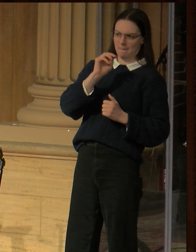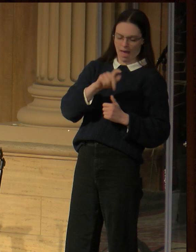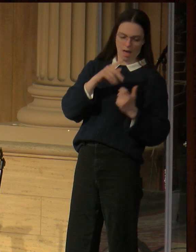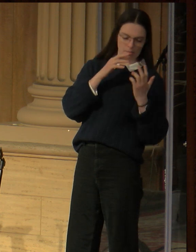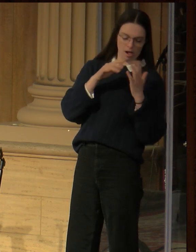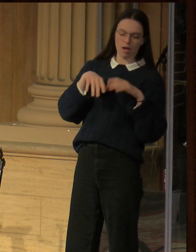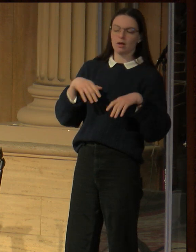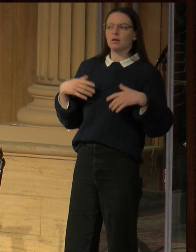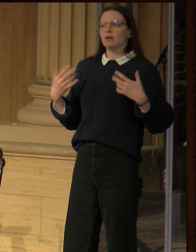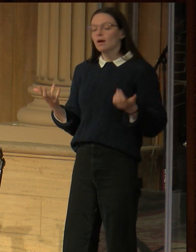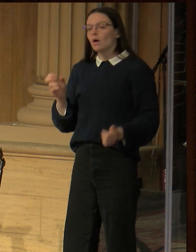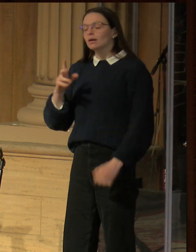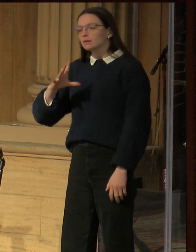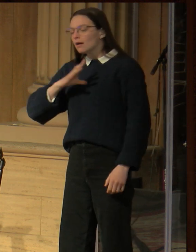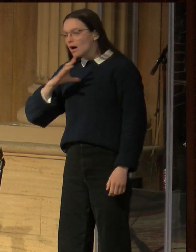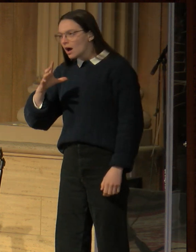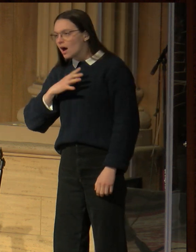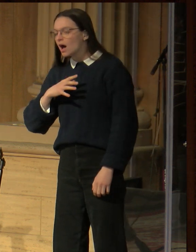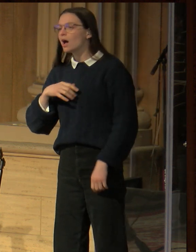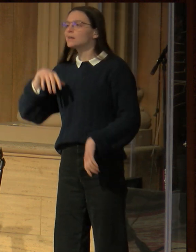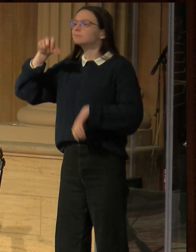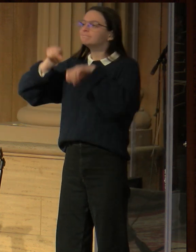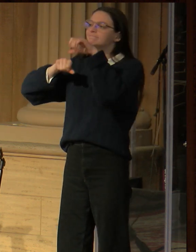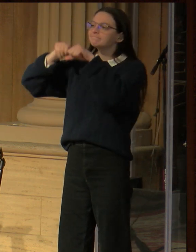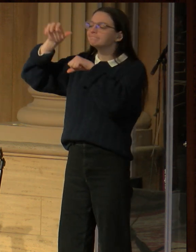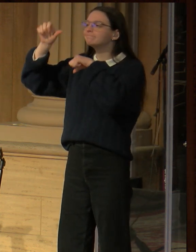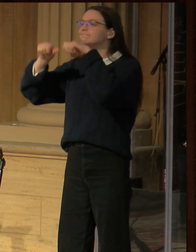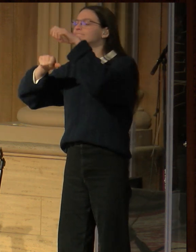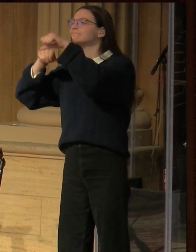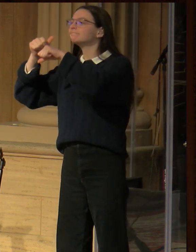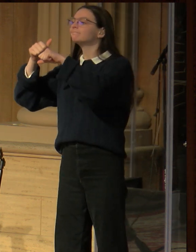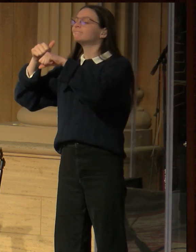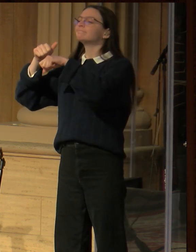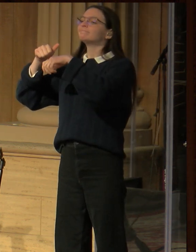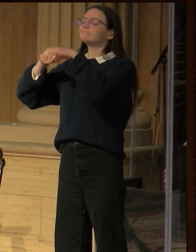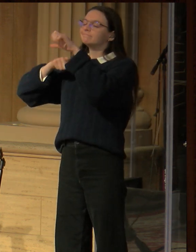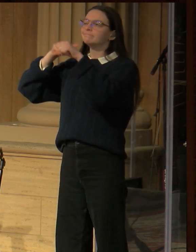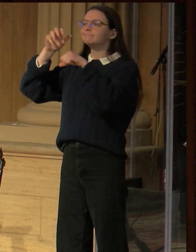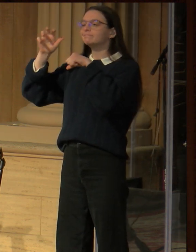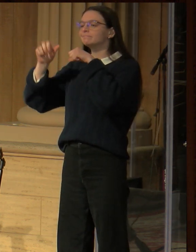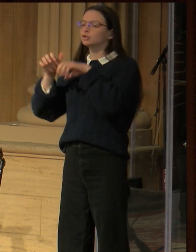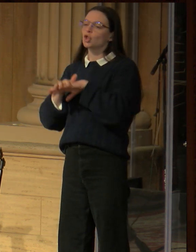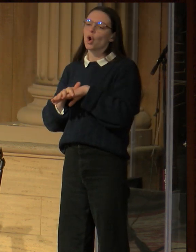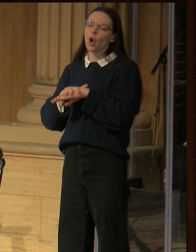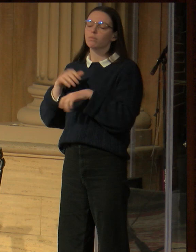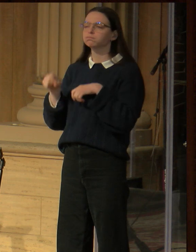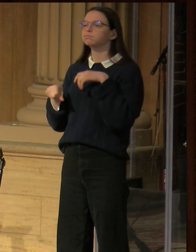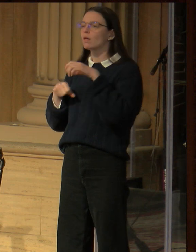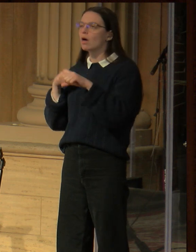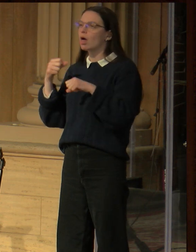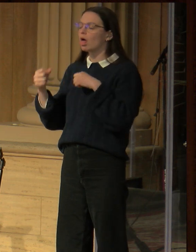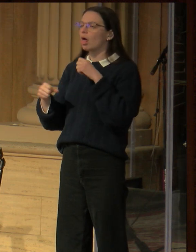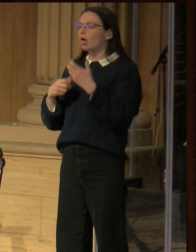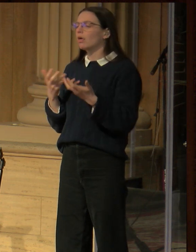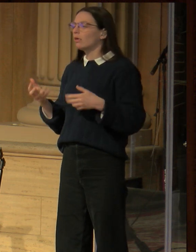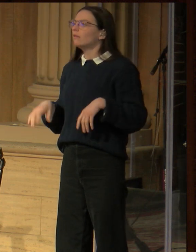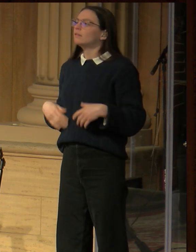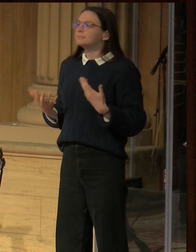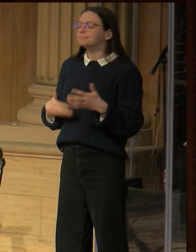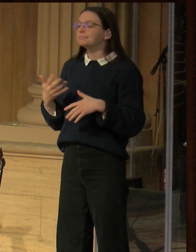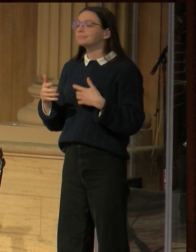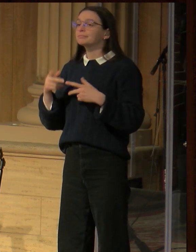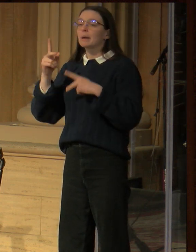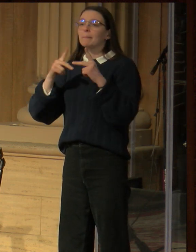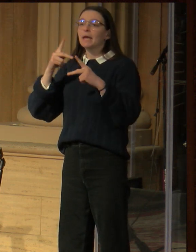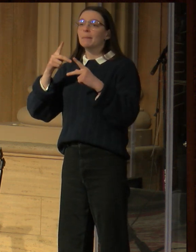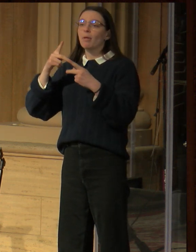you half-heartedly put the ladder up against the building, you climb it slowly, you shouldn't have to be doing this. You rescue